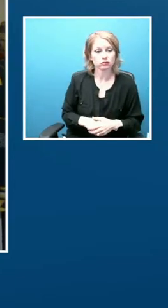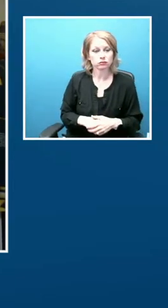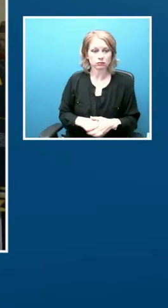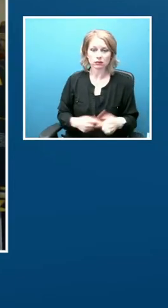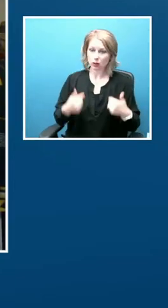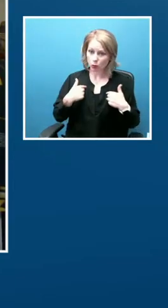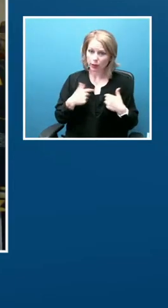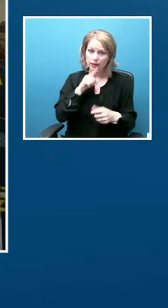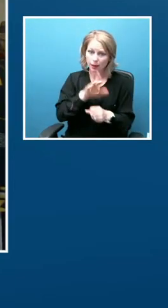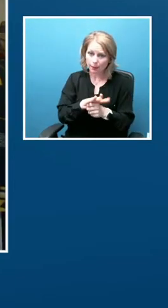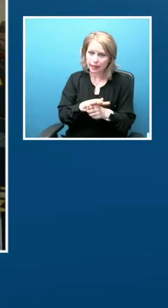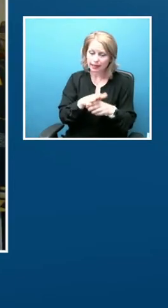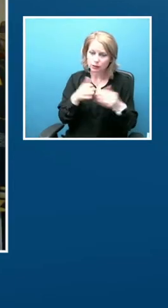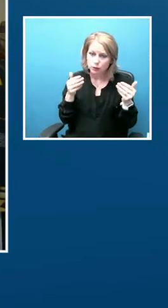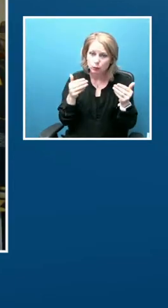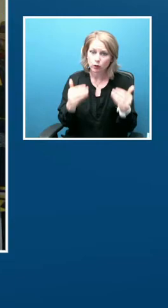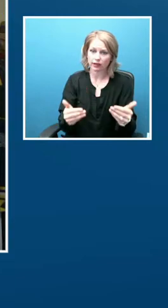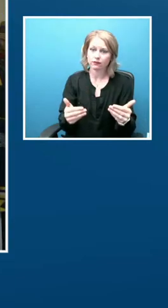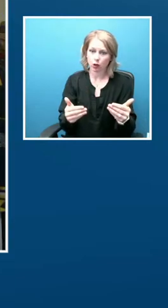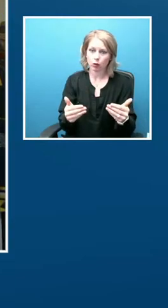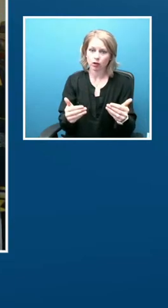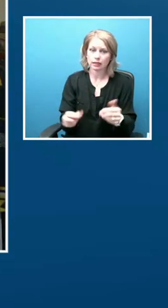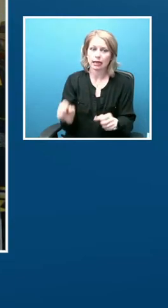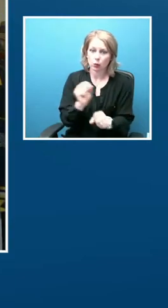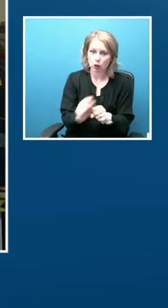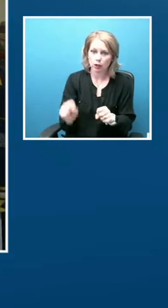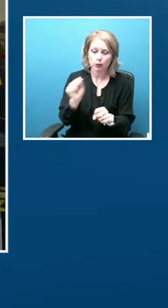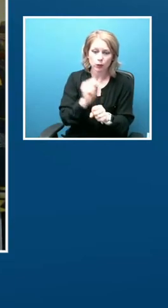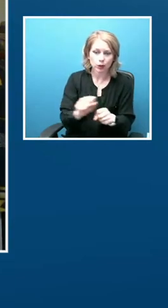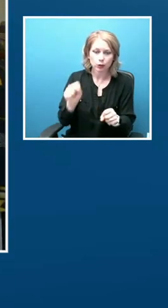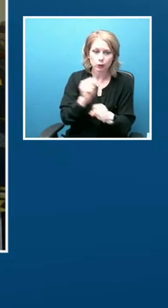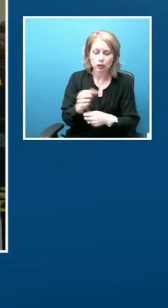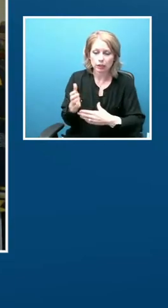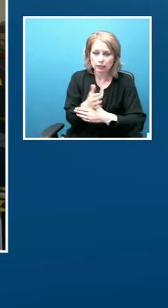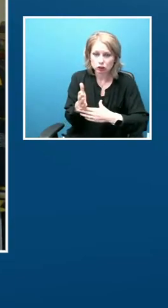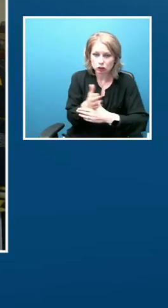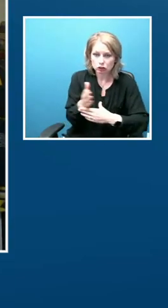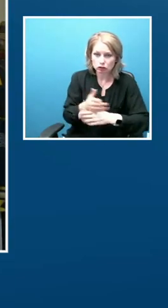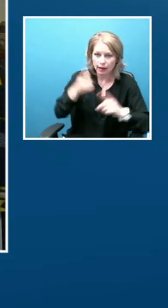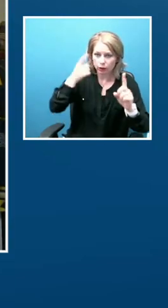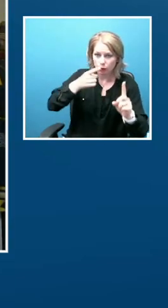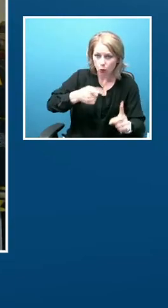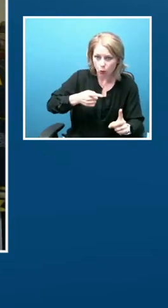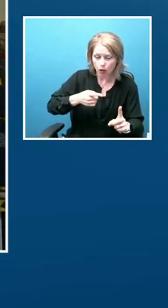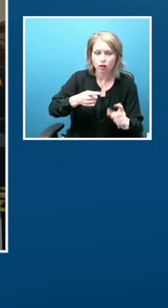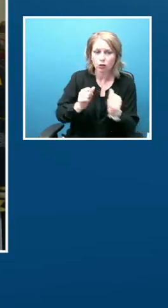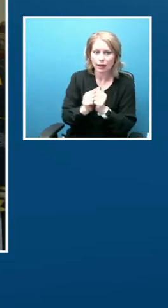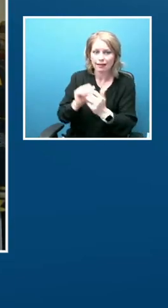forward and working towards a shared goal of outreach and engagement.